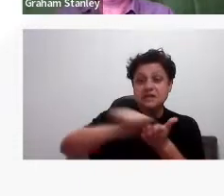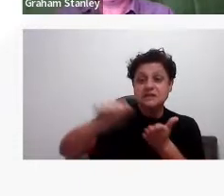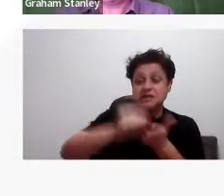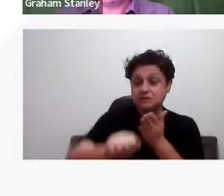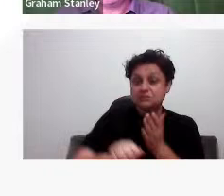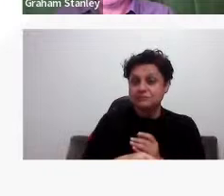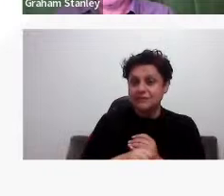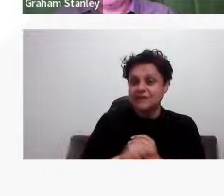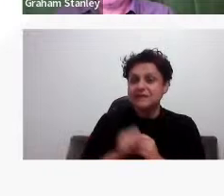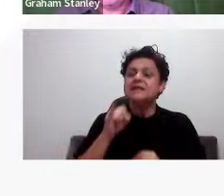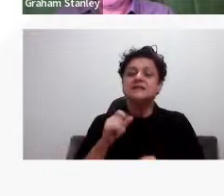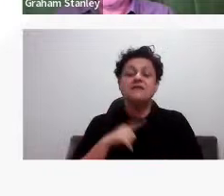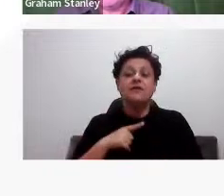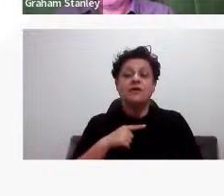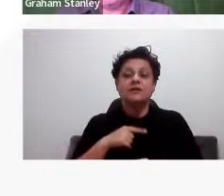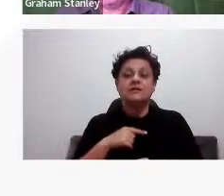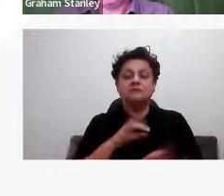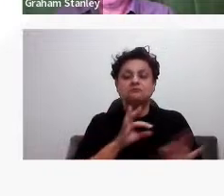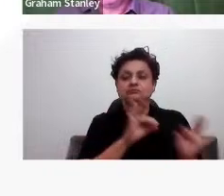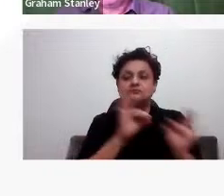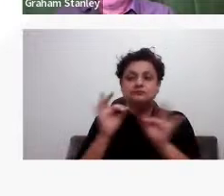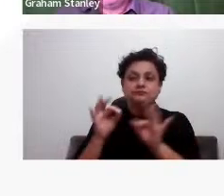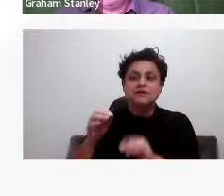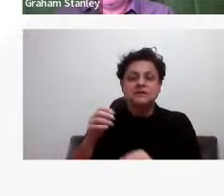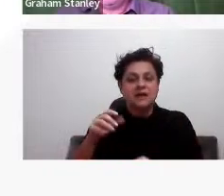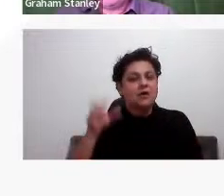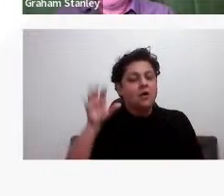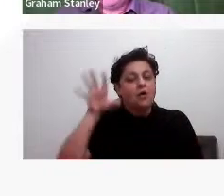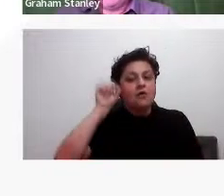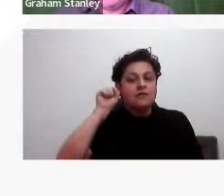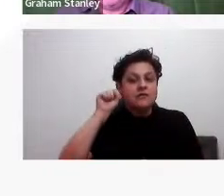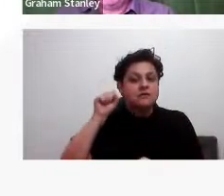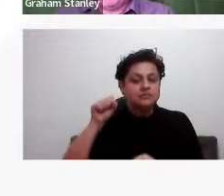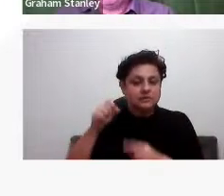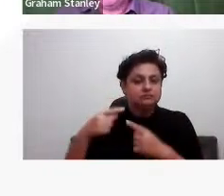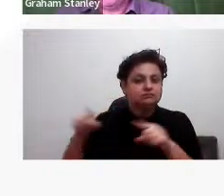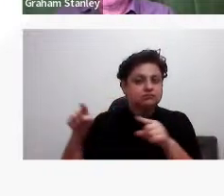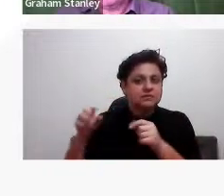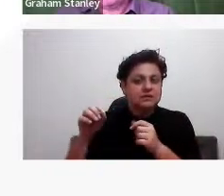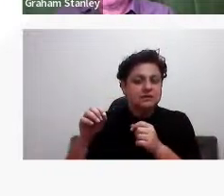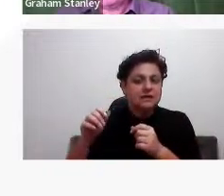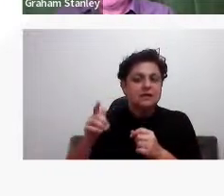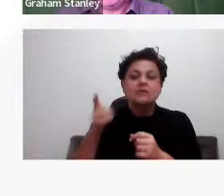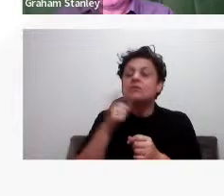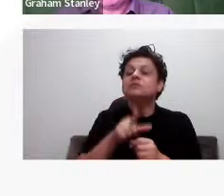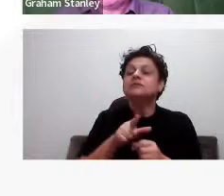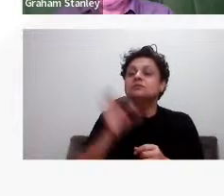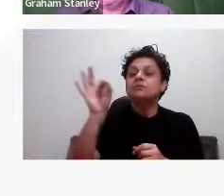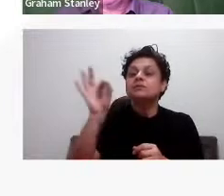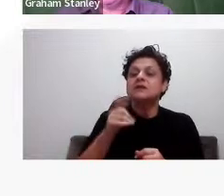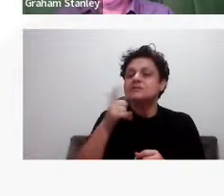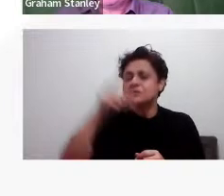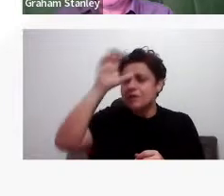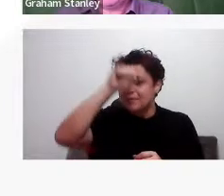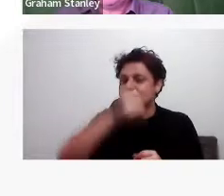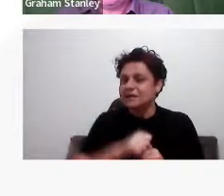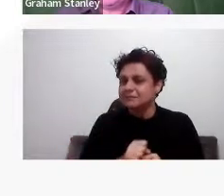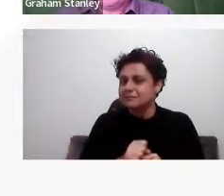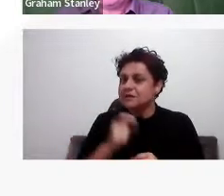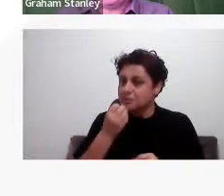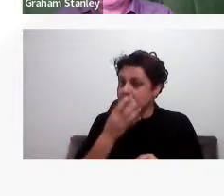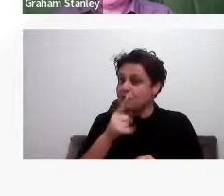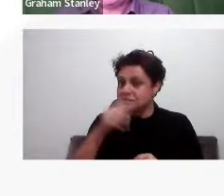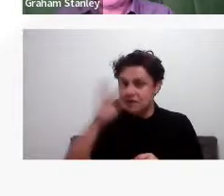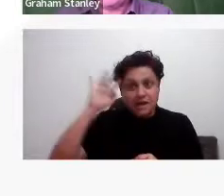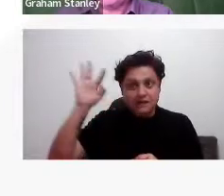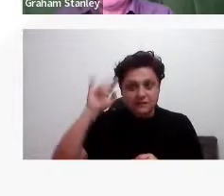it, and then it will be important to see what you feel